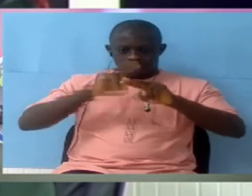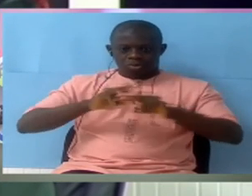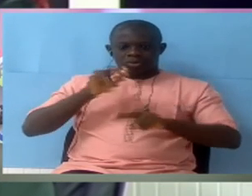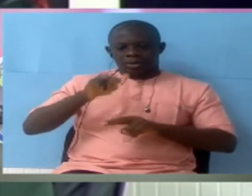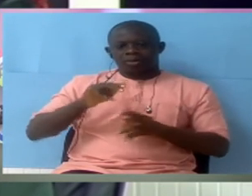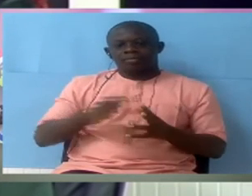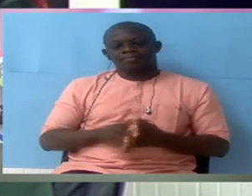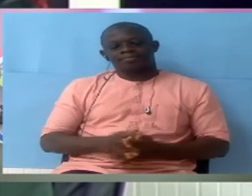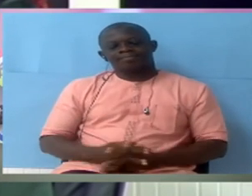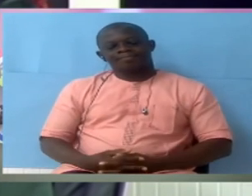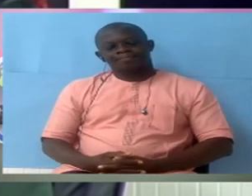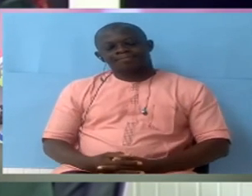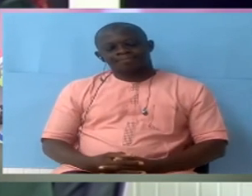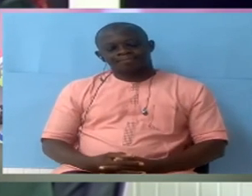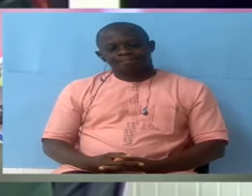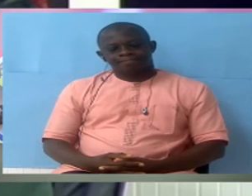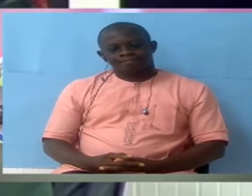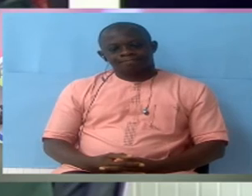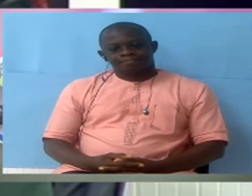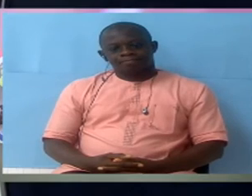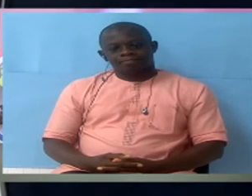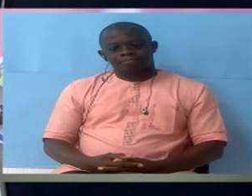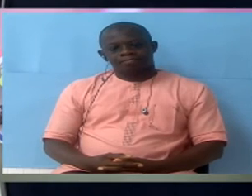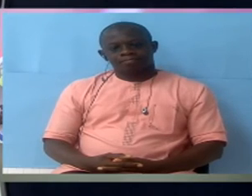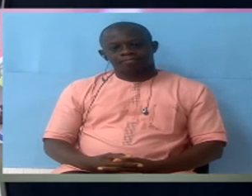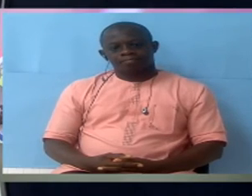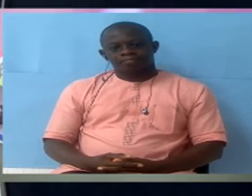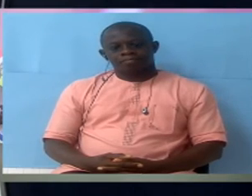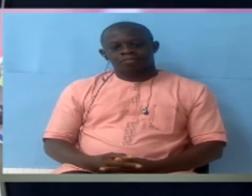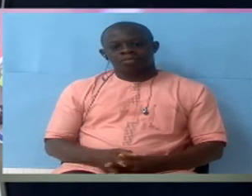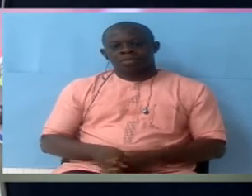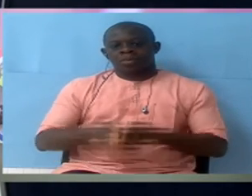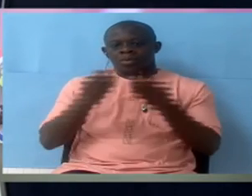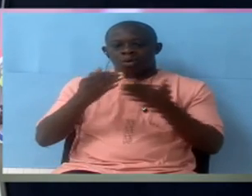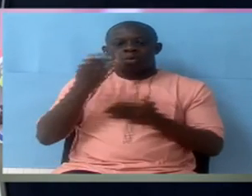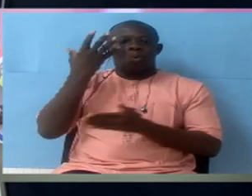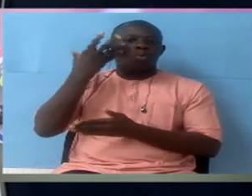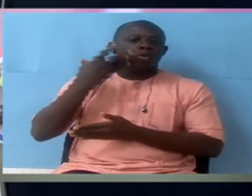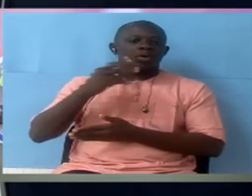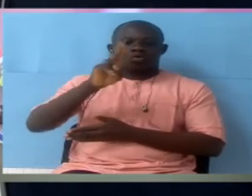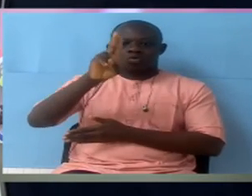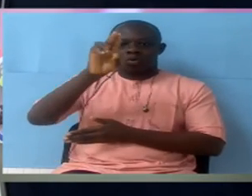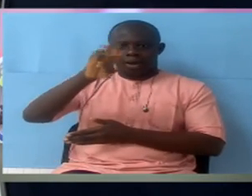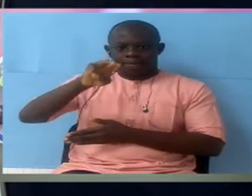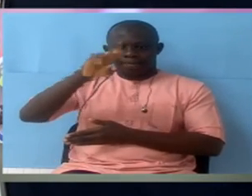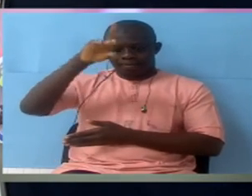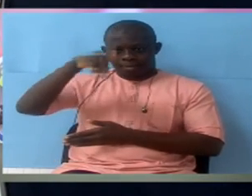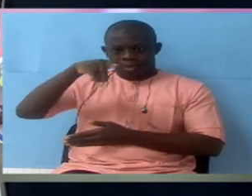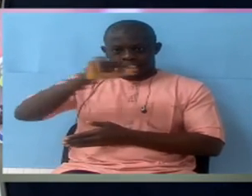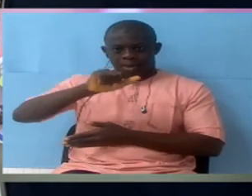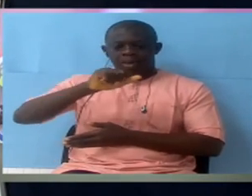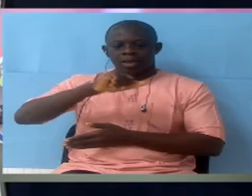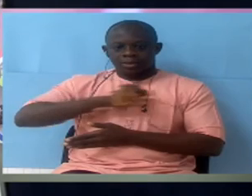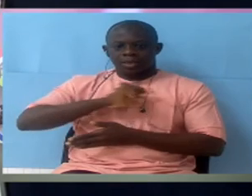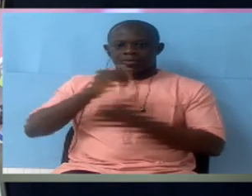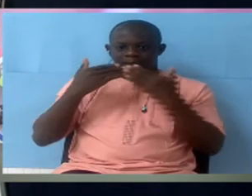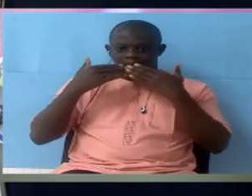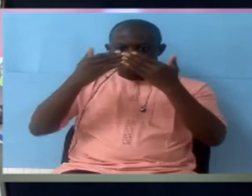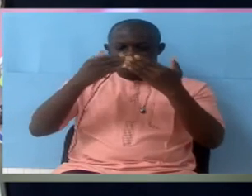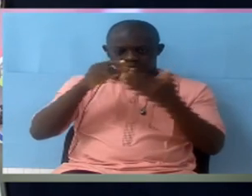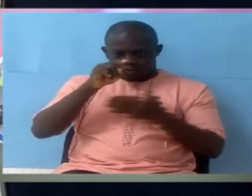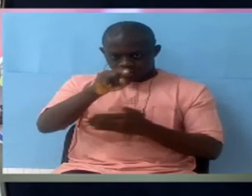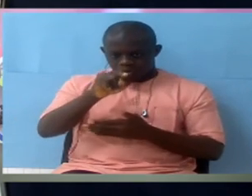gannaaw Land Rover bi. At the point when Staff Sergeant Umpa told you that they are there for